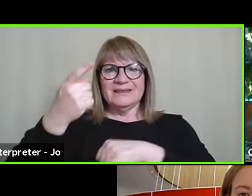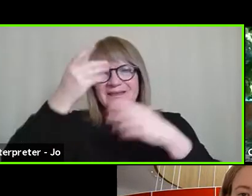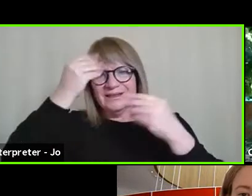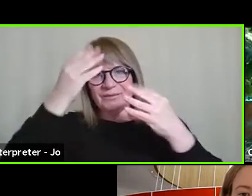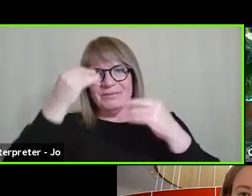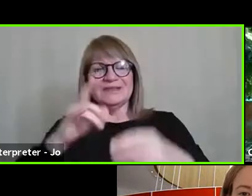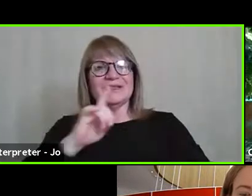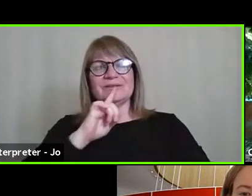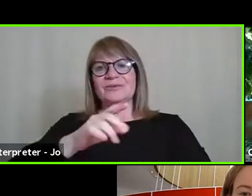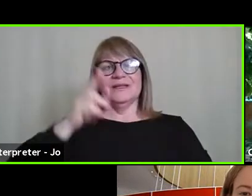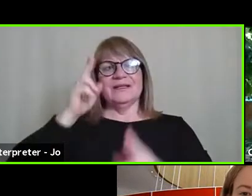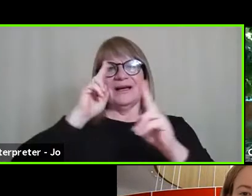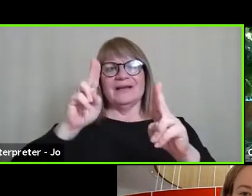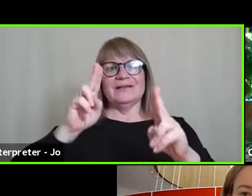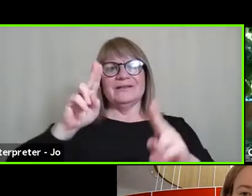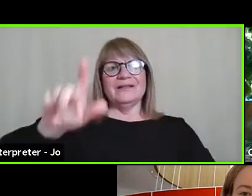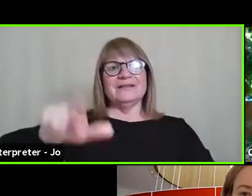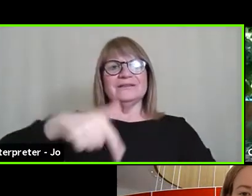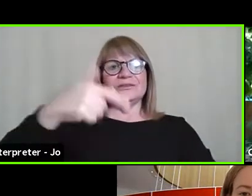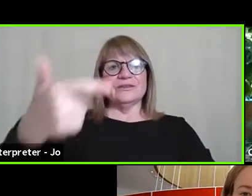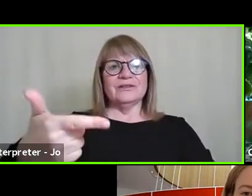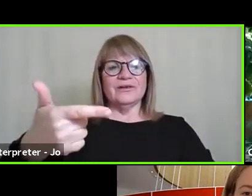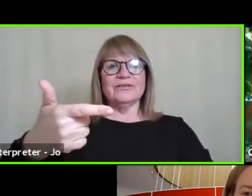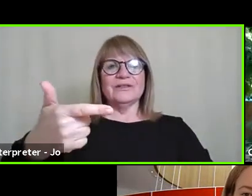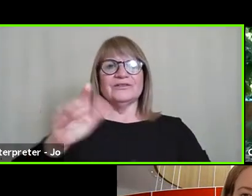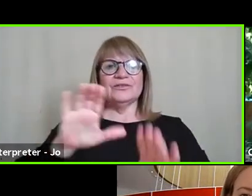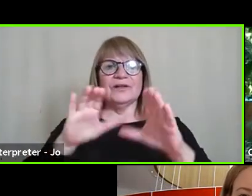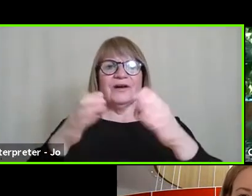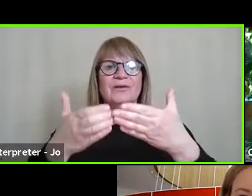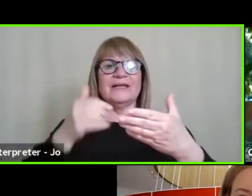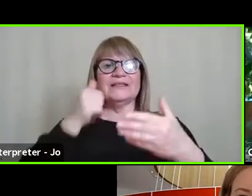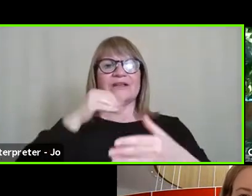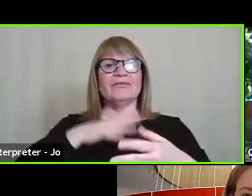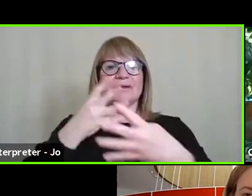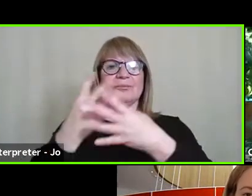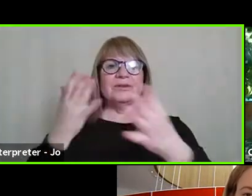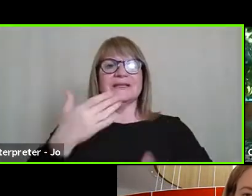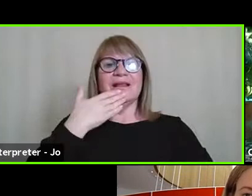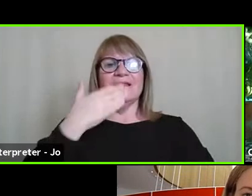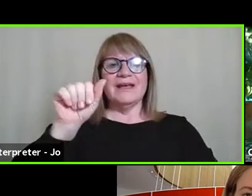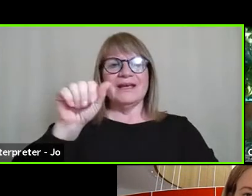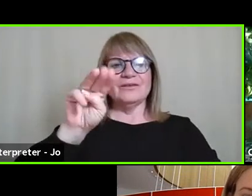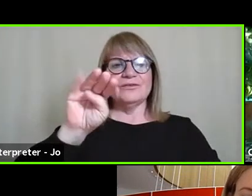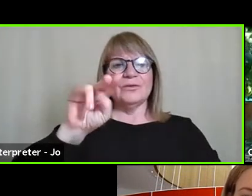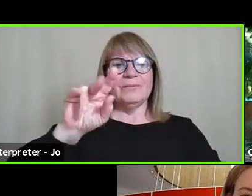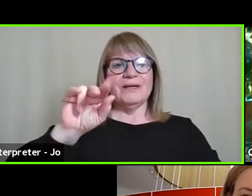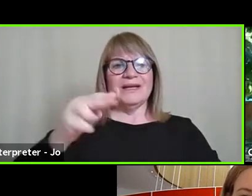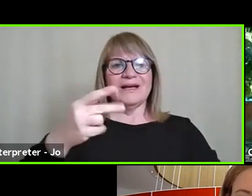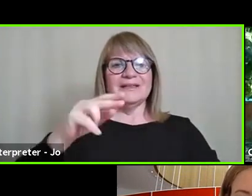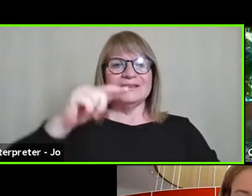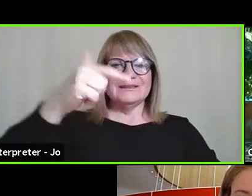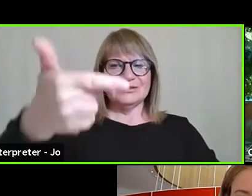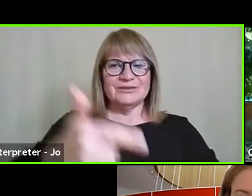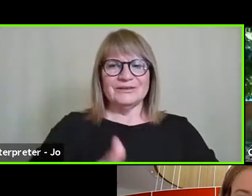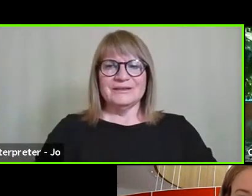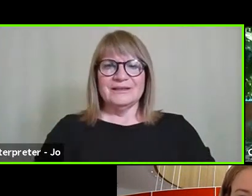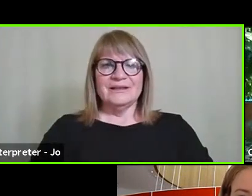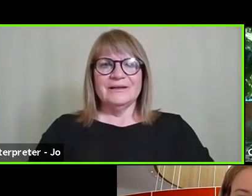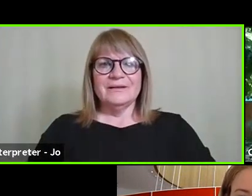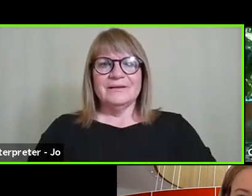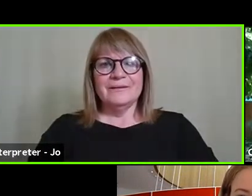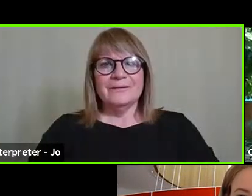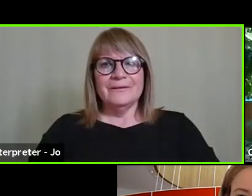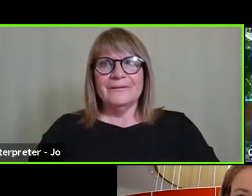california coalition for women prisoners and with that i want to say thank you to amina and hand it over to her thank you cynthia